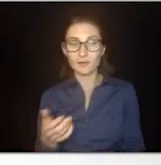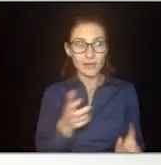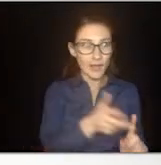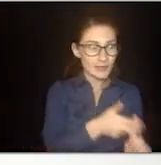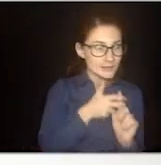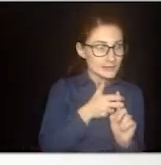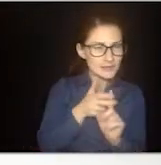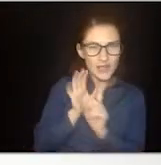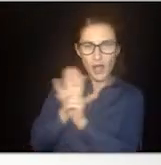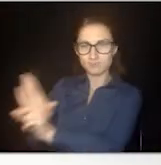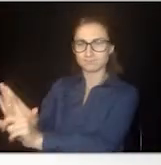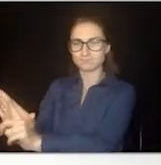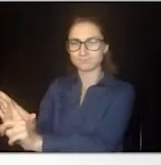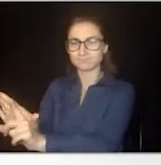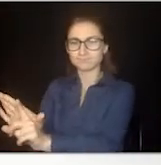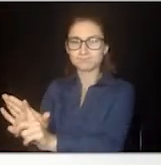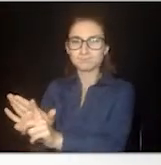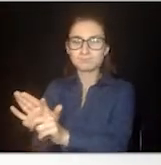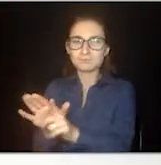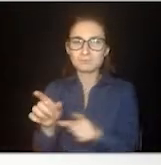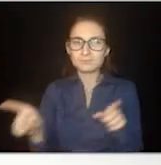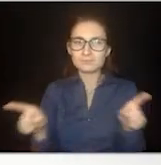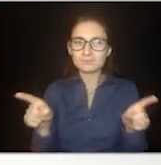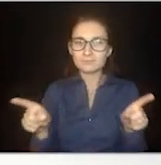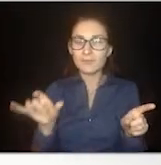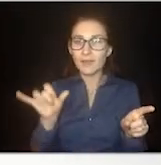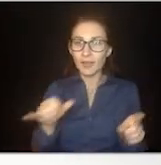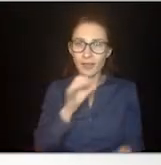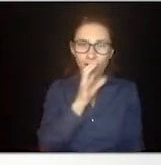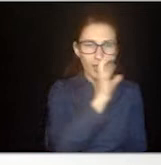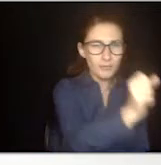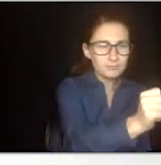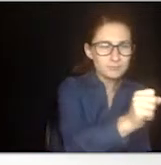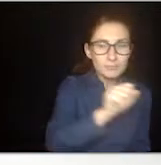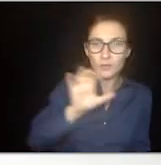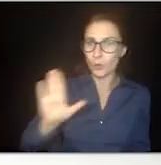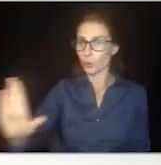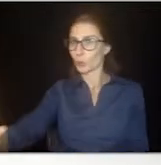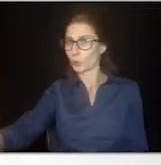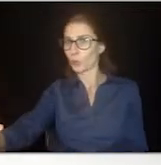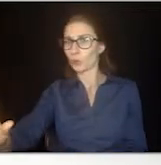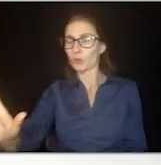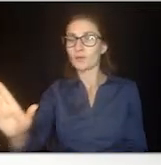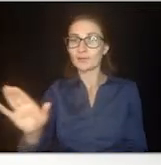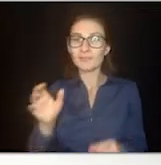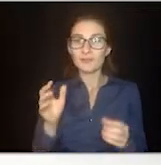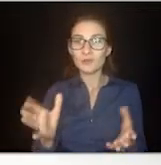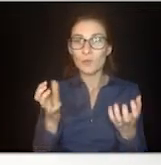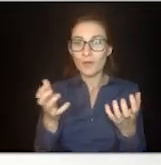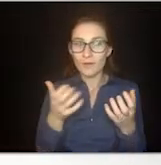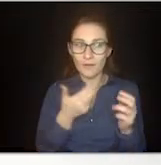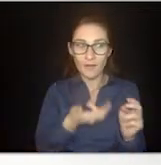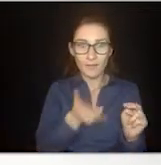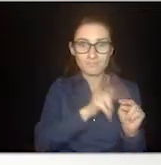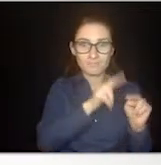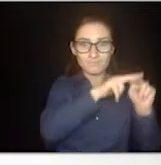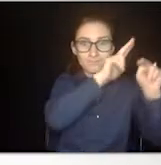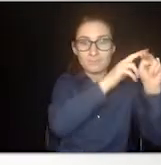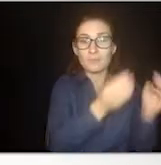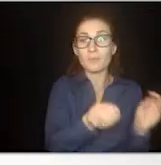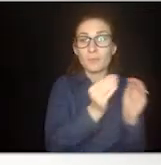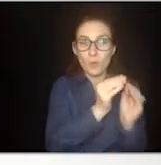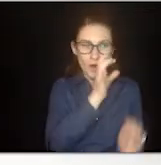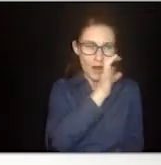do they push away? What do they not go back to? Really observing, because you want to build on the things that they